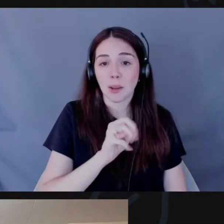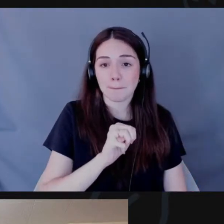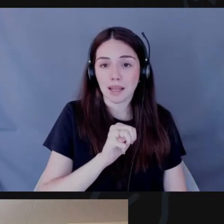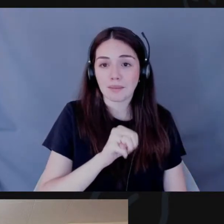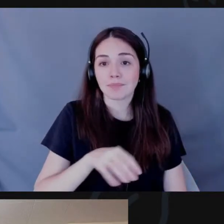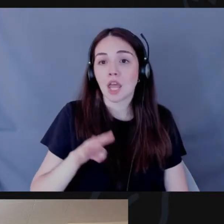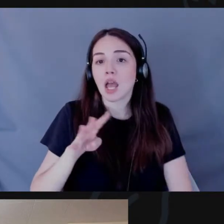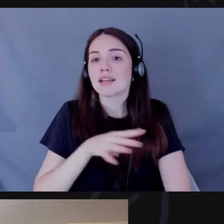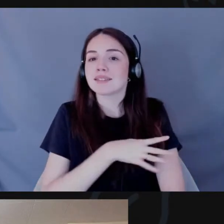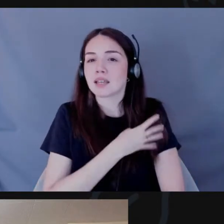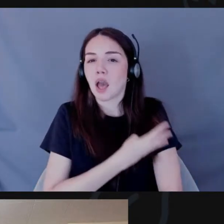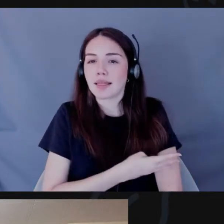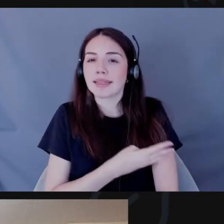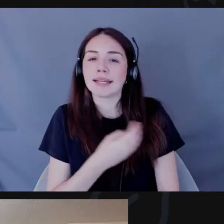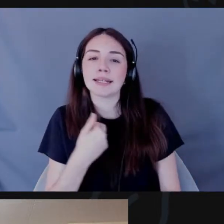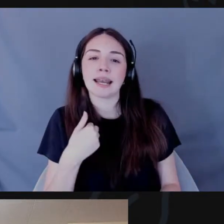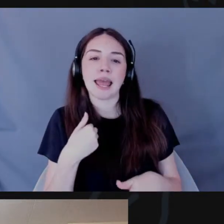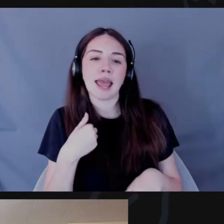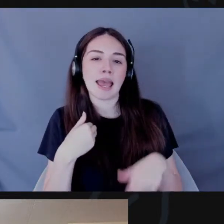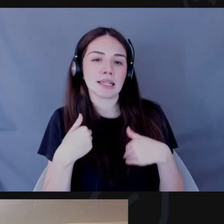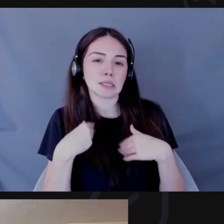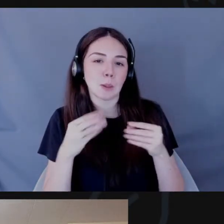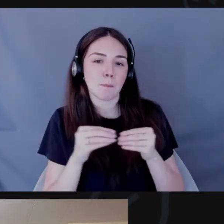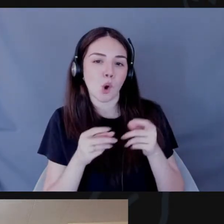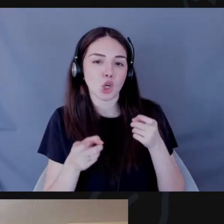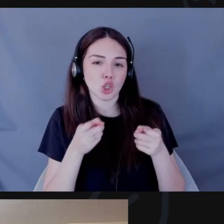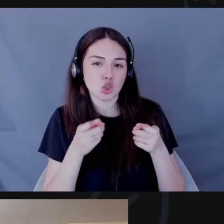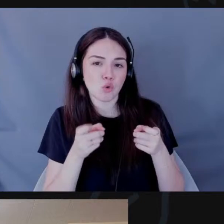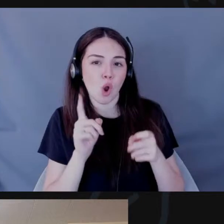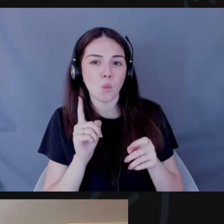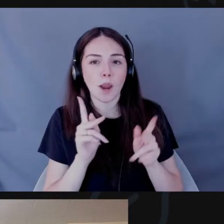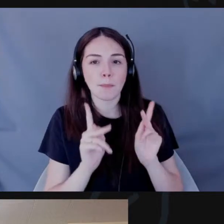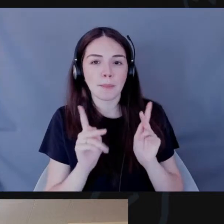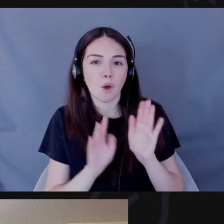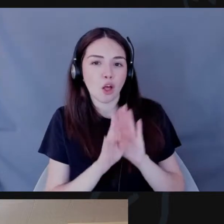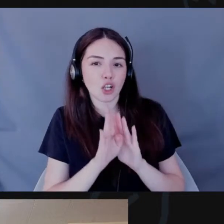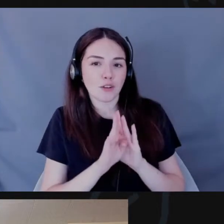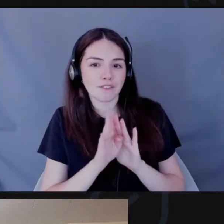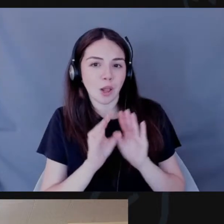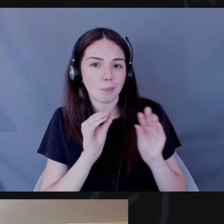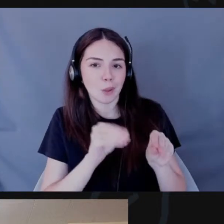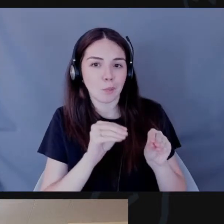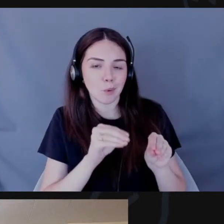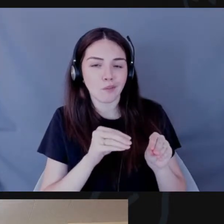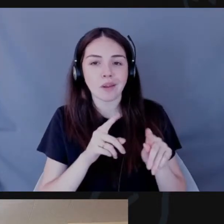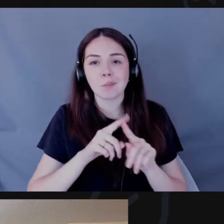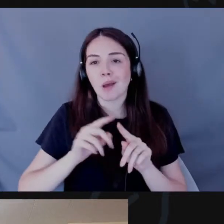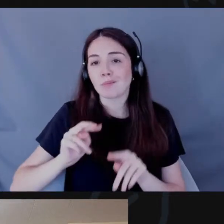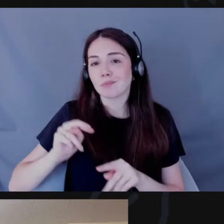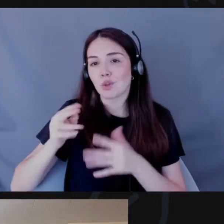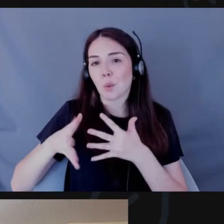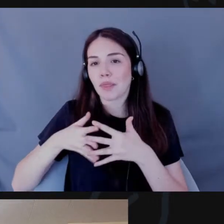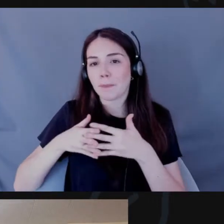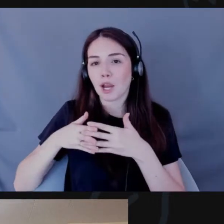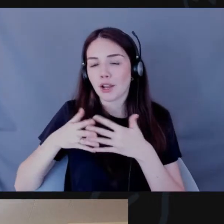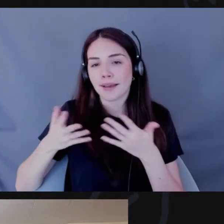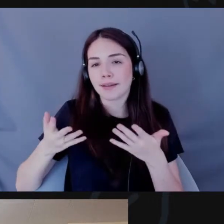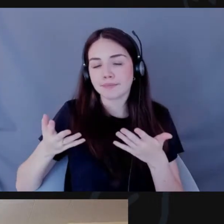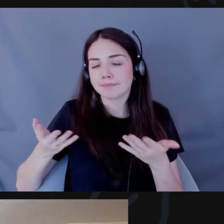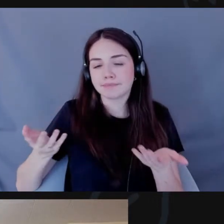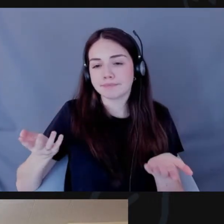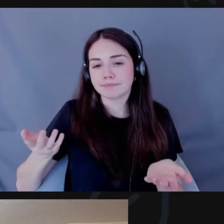Scotland has a little bit more control over where people are developing rather than in North America, in America.